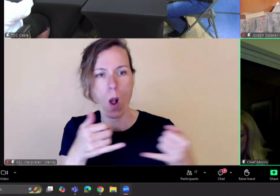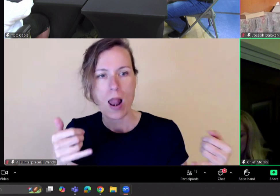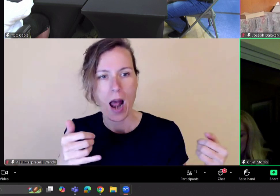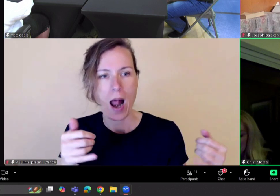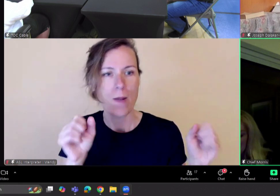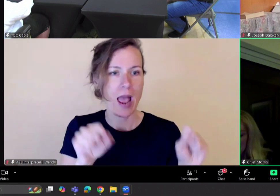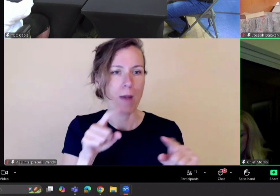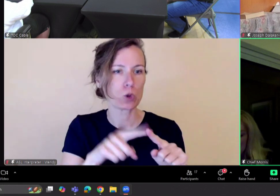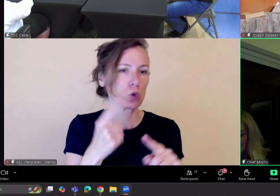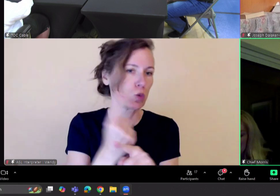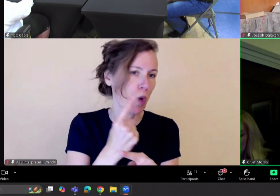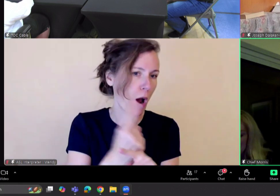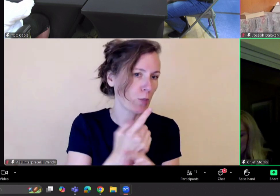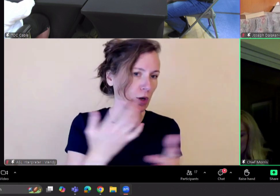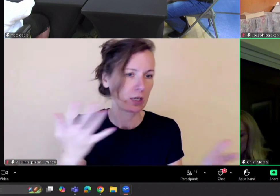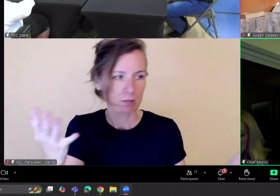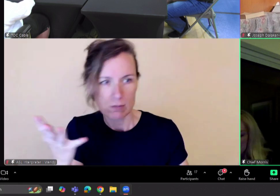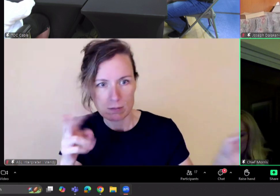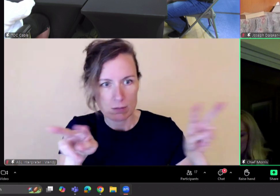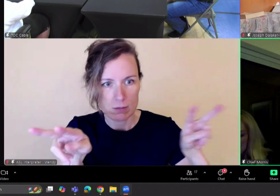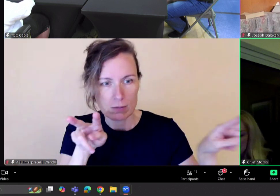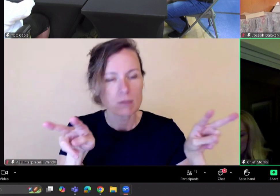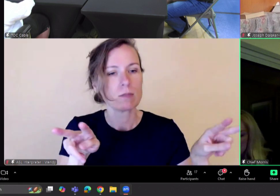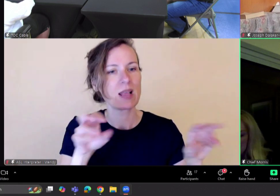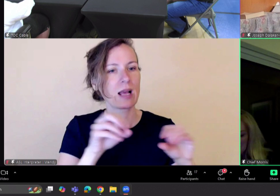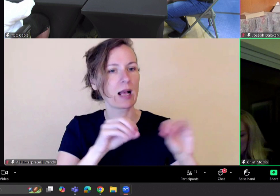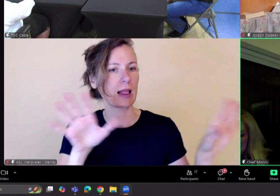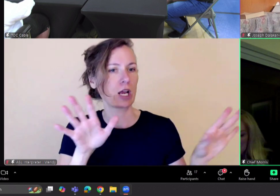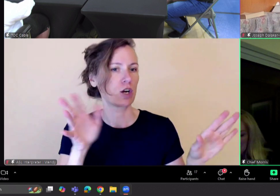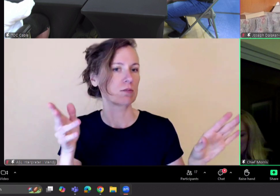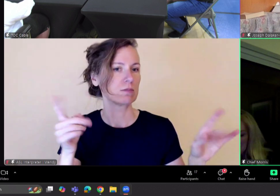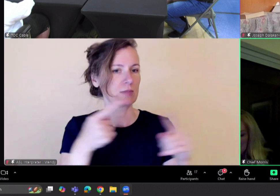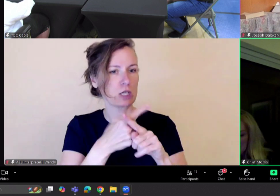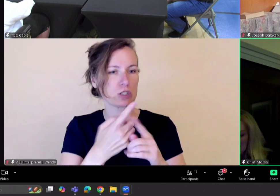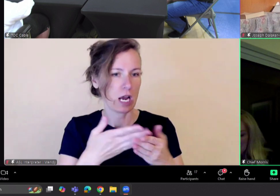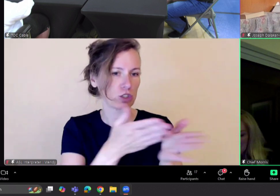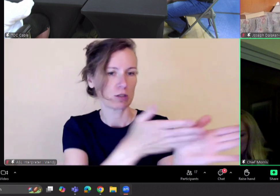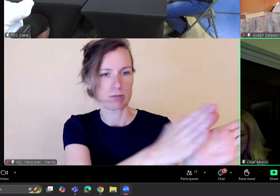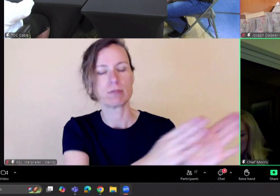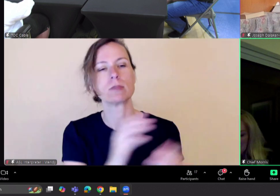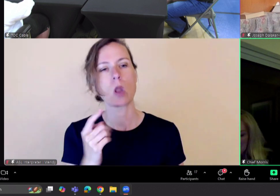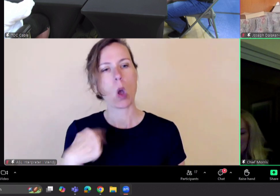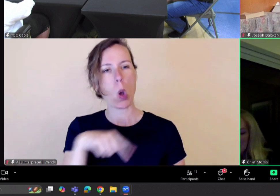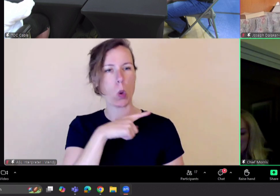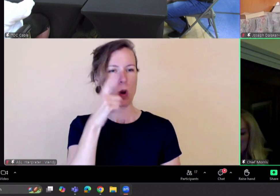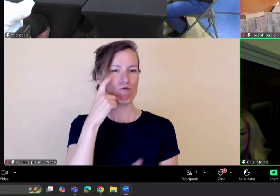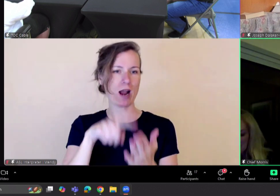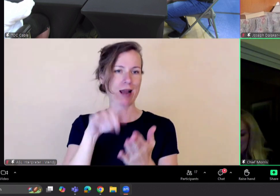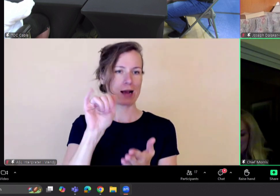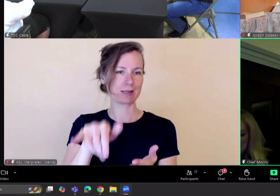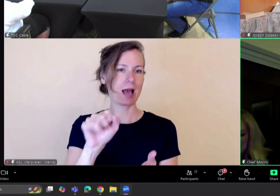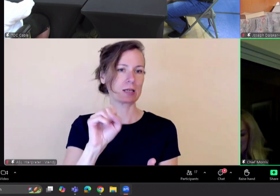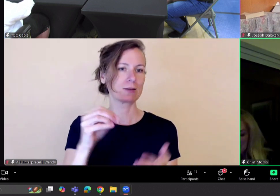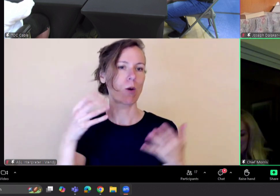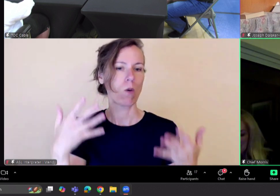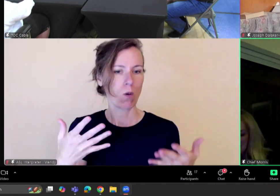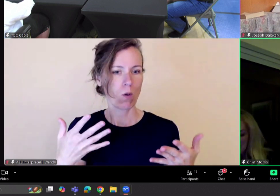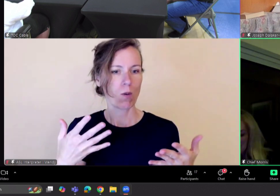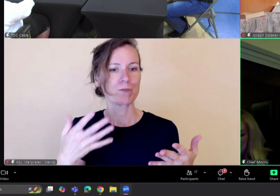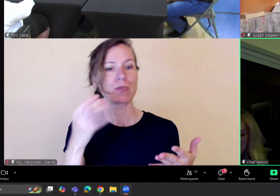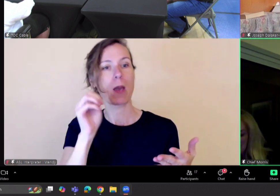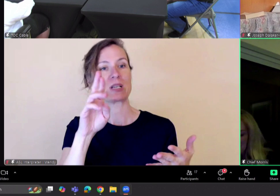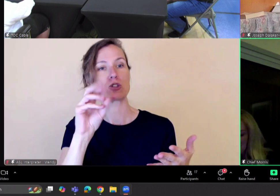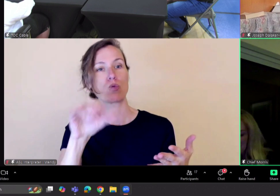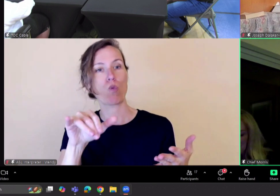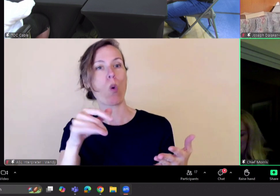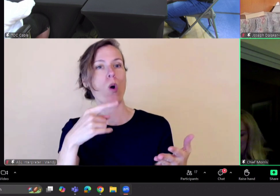properly clear the intersection. And we recognize that. So as Mr. Roy has pointed out, there is the letter of the law and then there